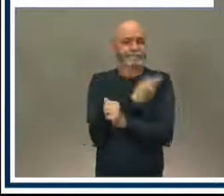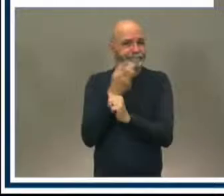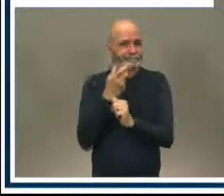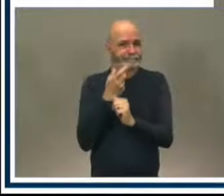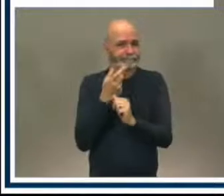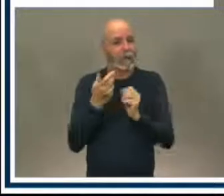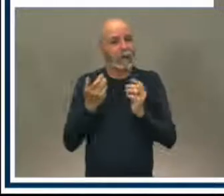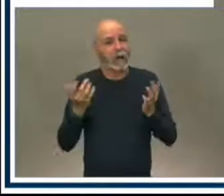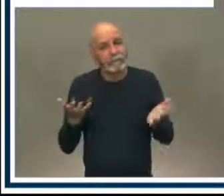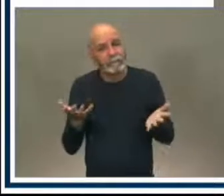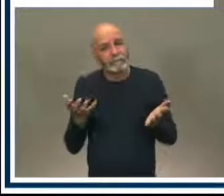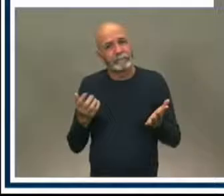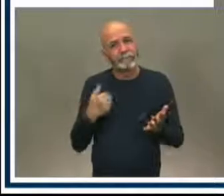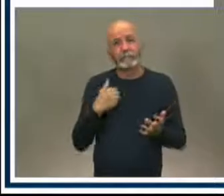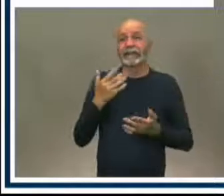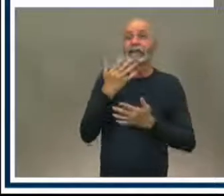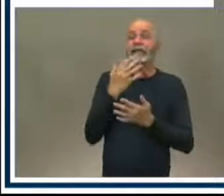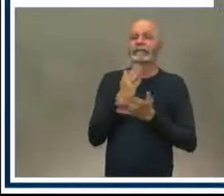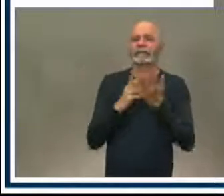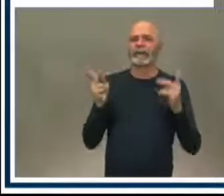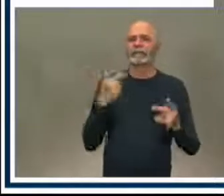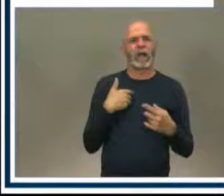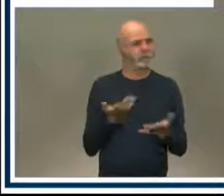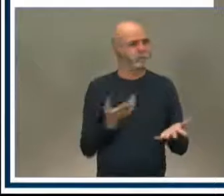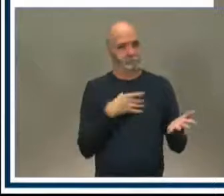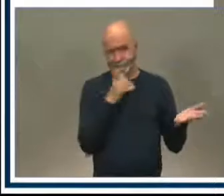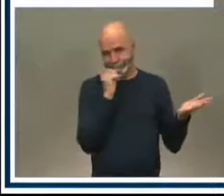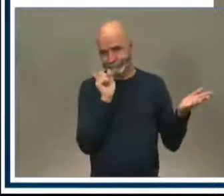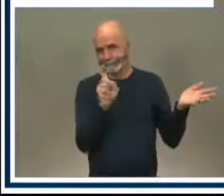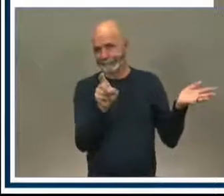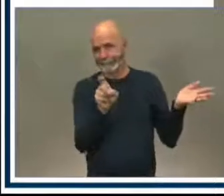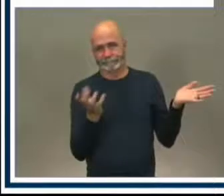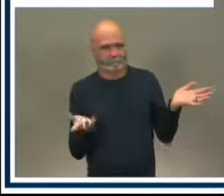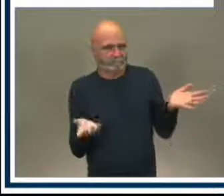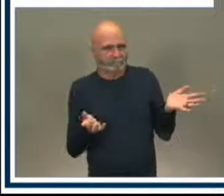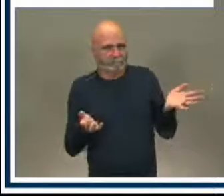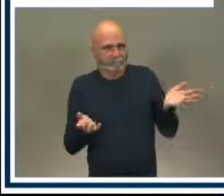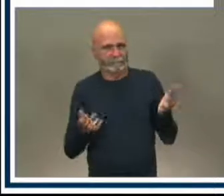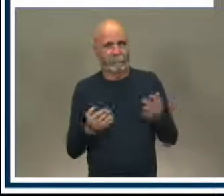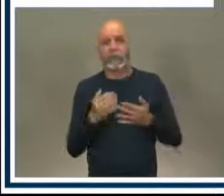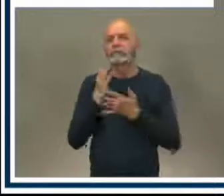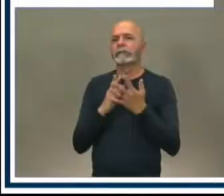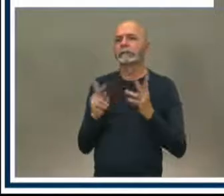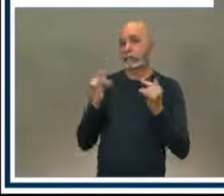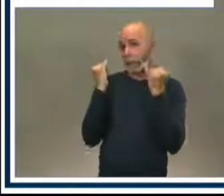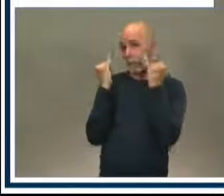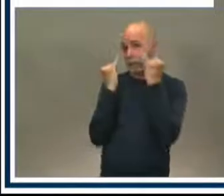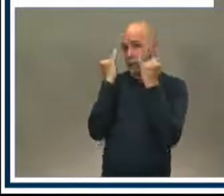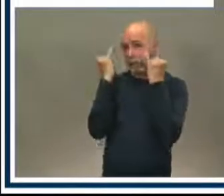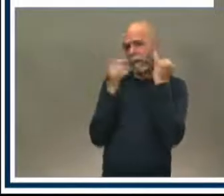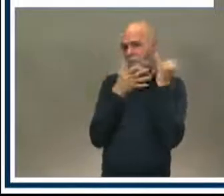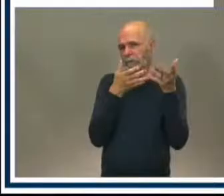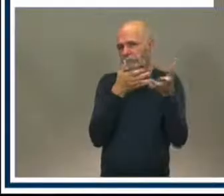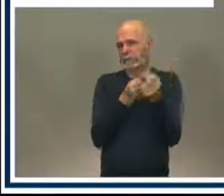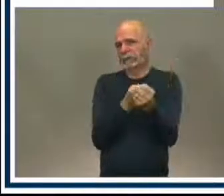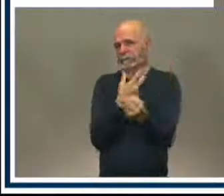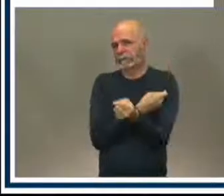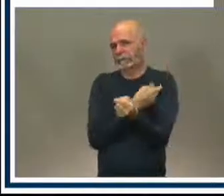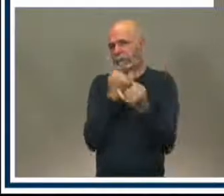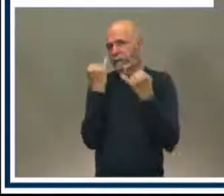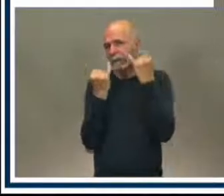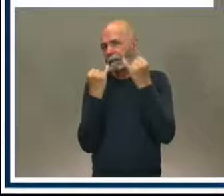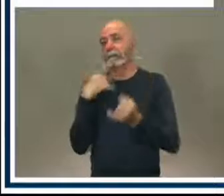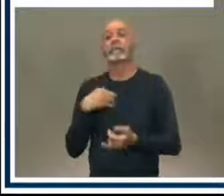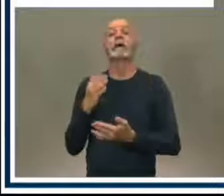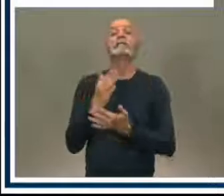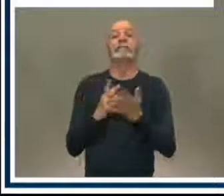don't believe they need to be vaccinated. Some of it's rooted in lack of trust. Some of it's rooted in misinformation. Some religious